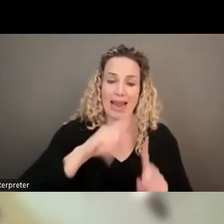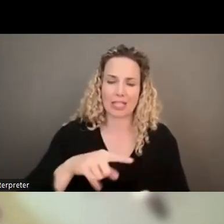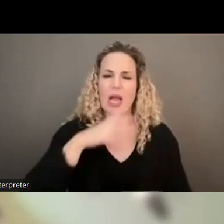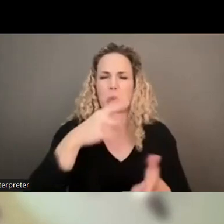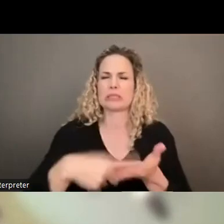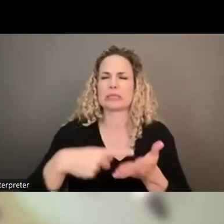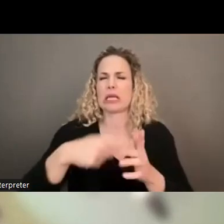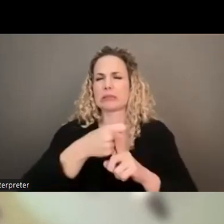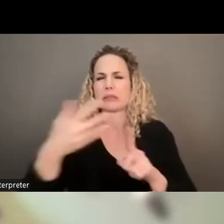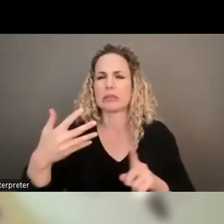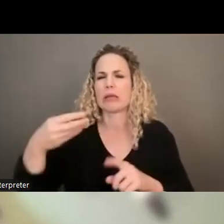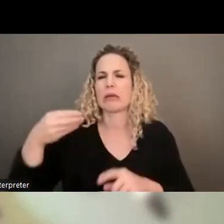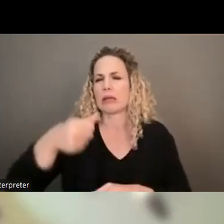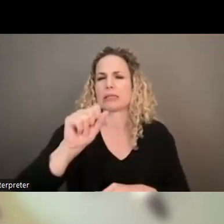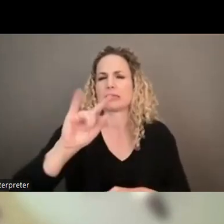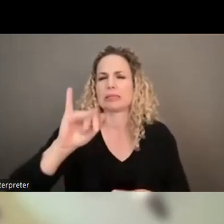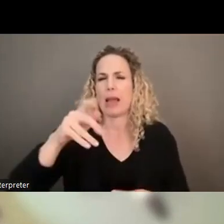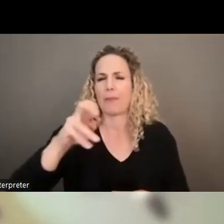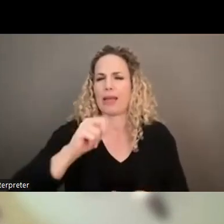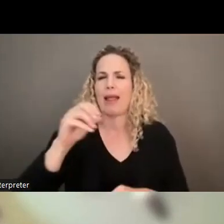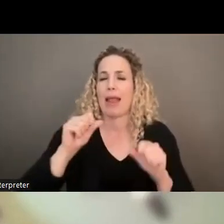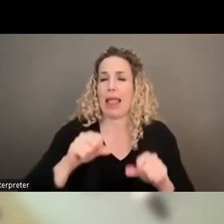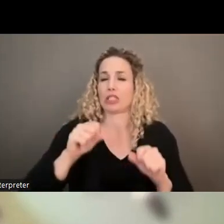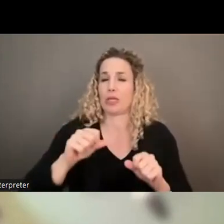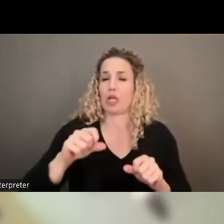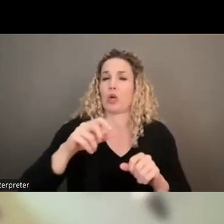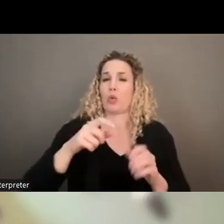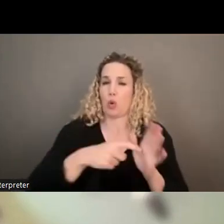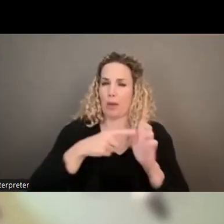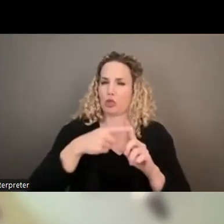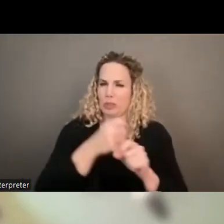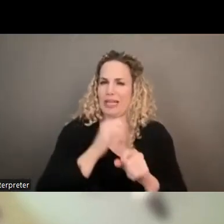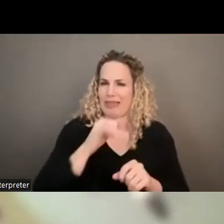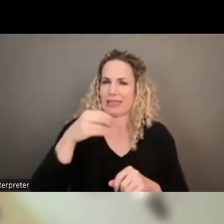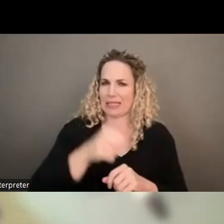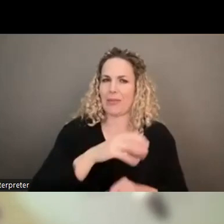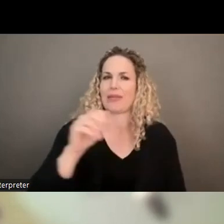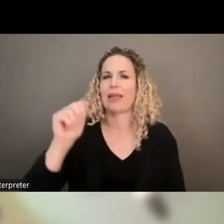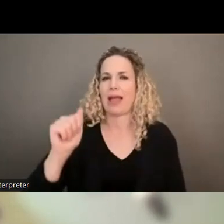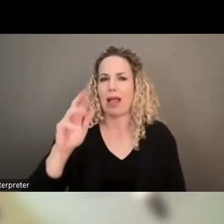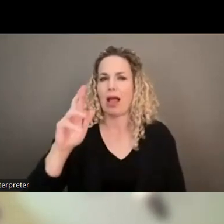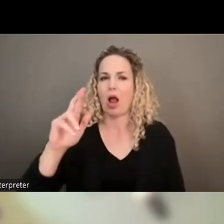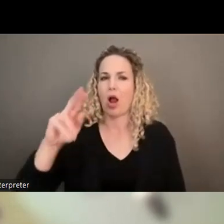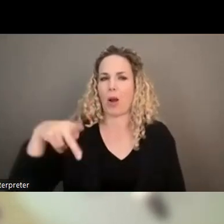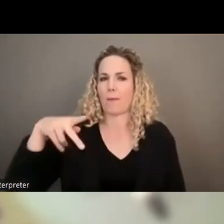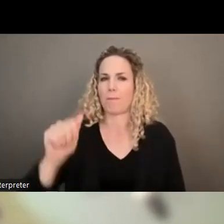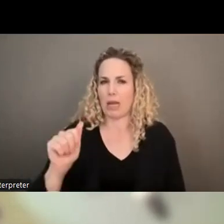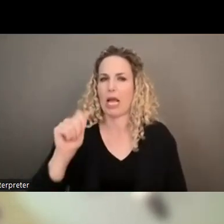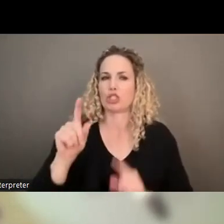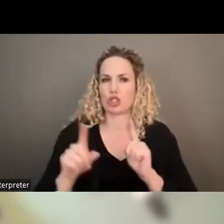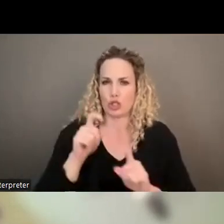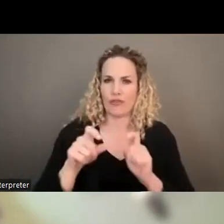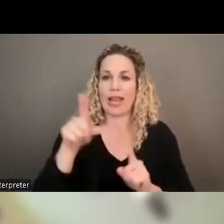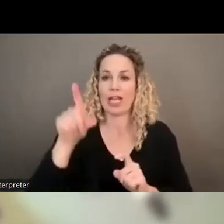stipends, their eligibility requirements, and the ARPA survey, which you